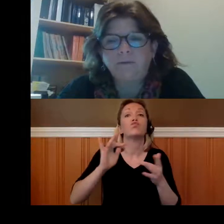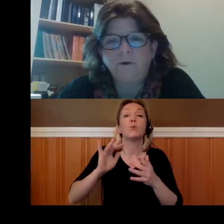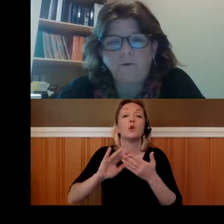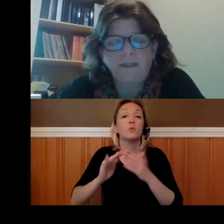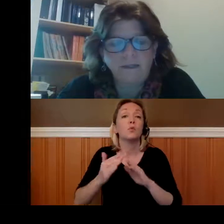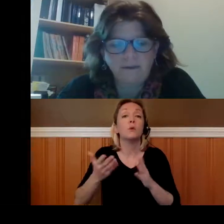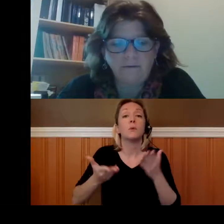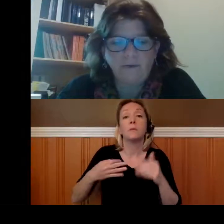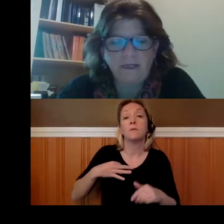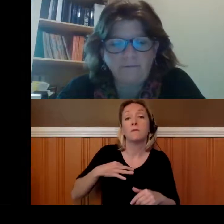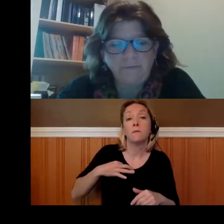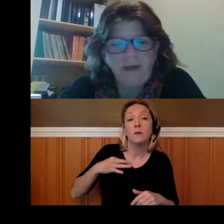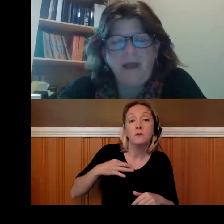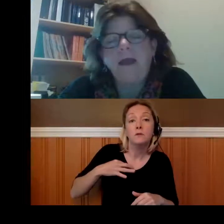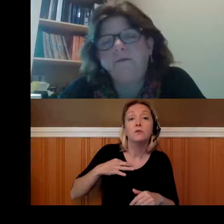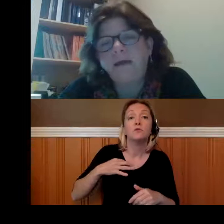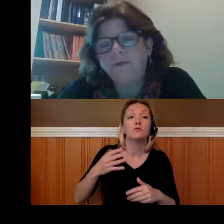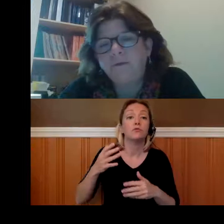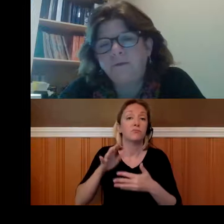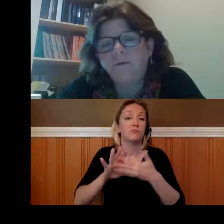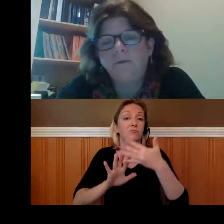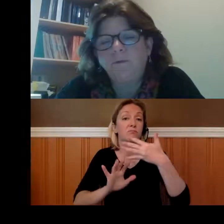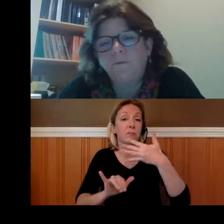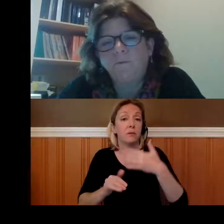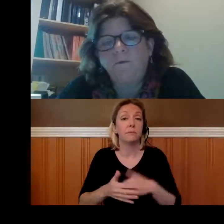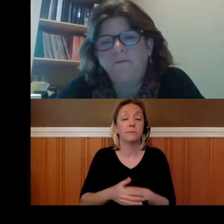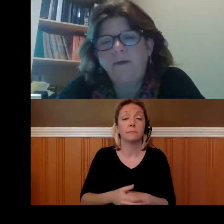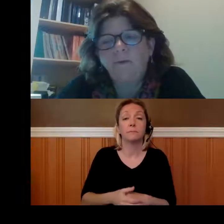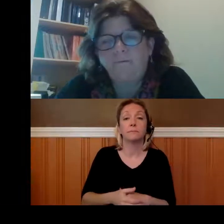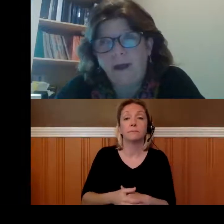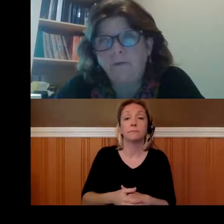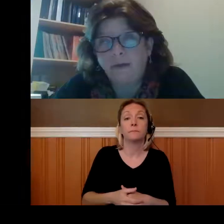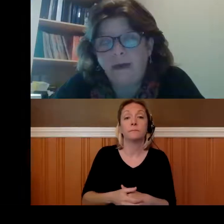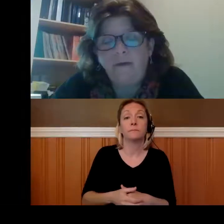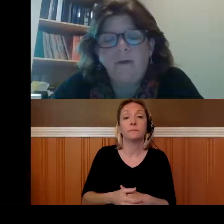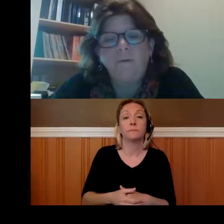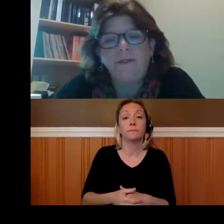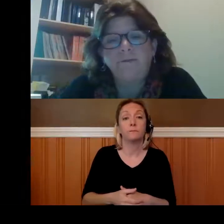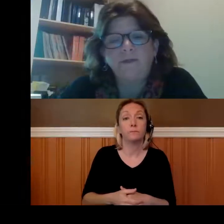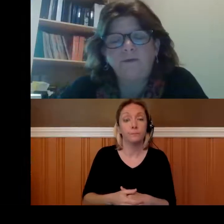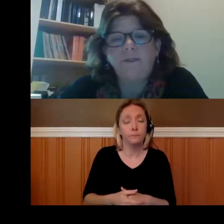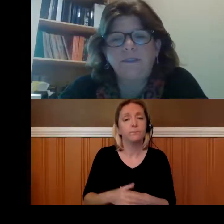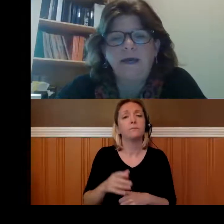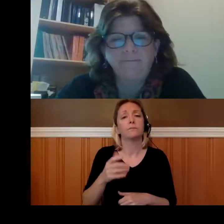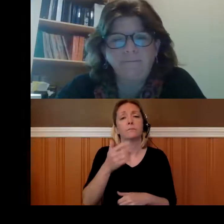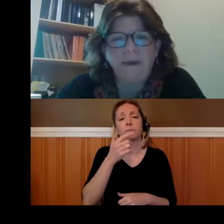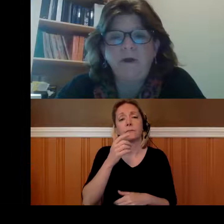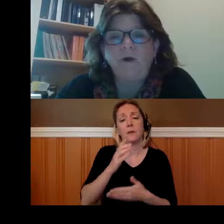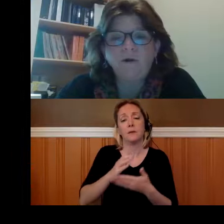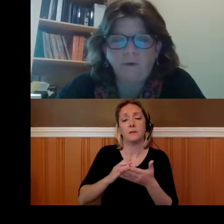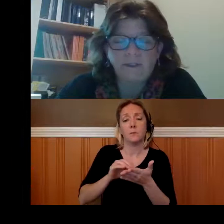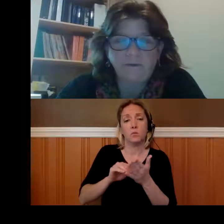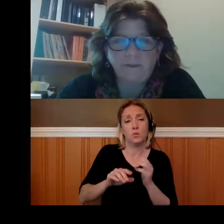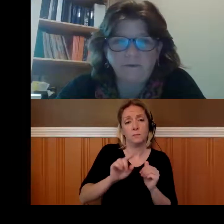within the community. And a lot of times we've found that with some students that maybe aren't going